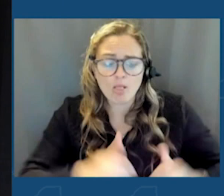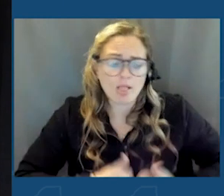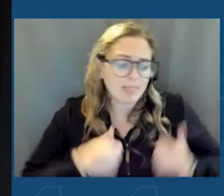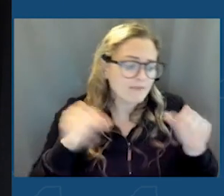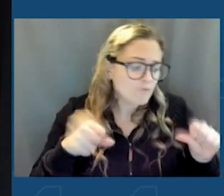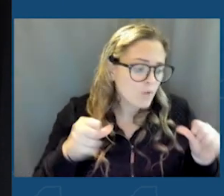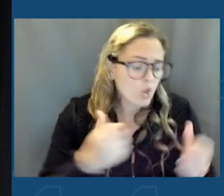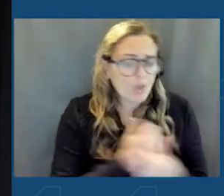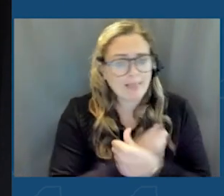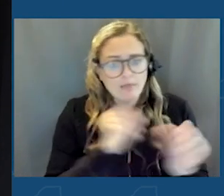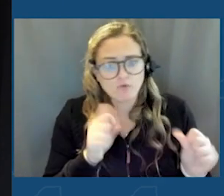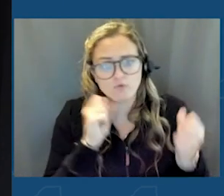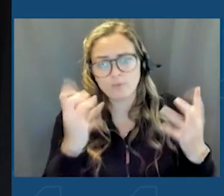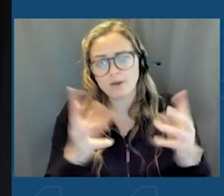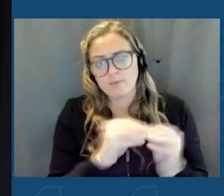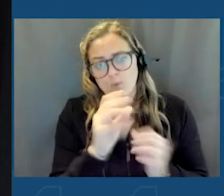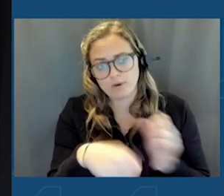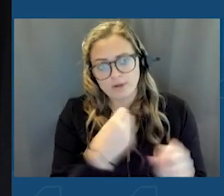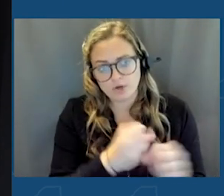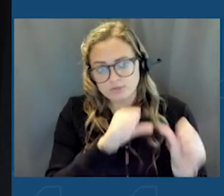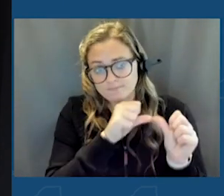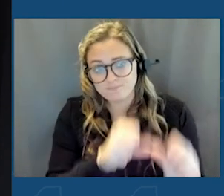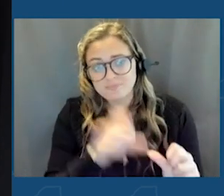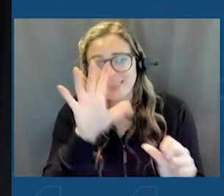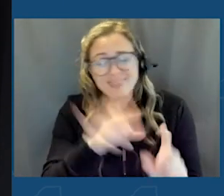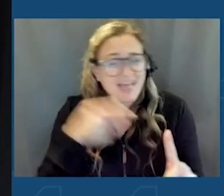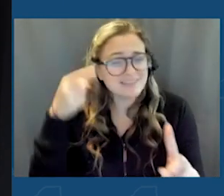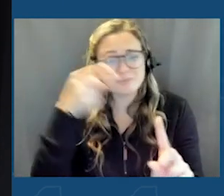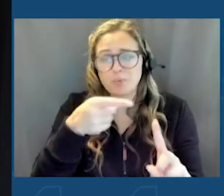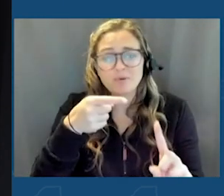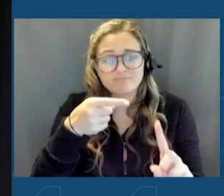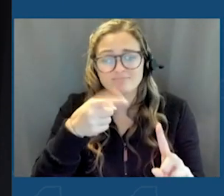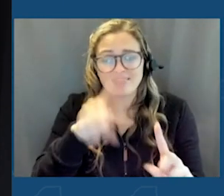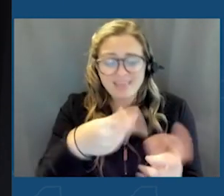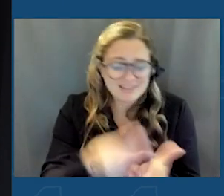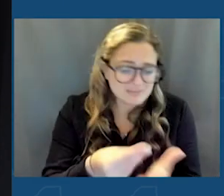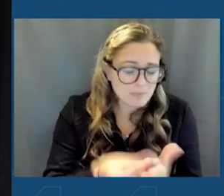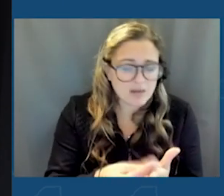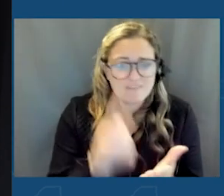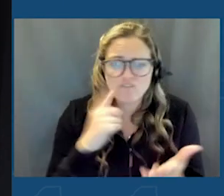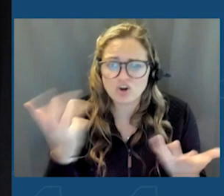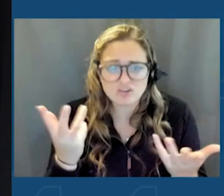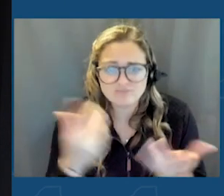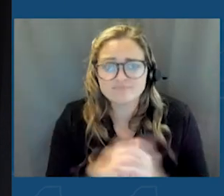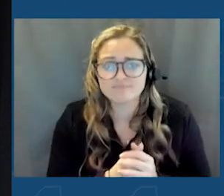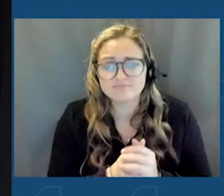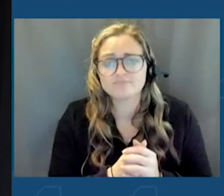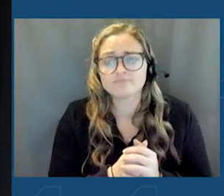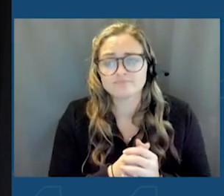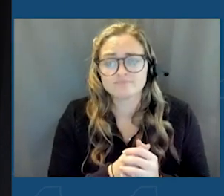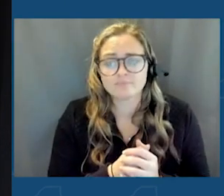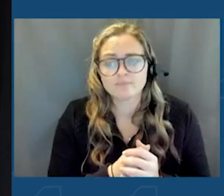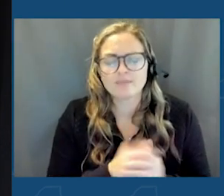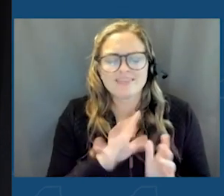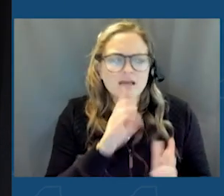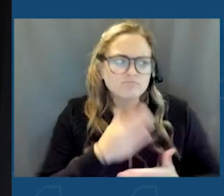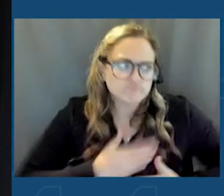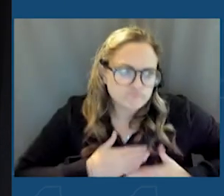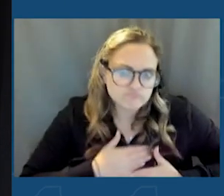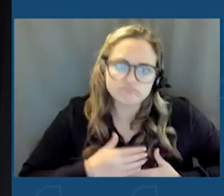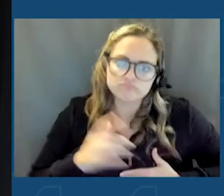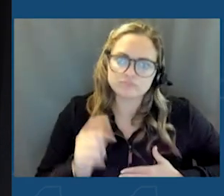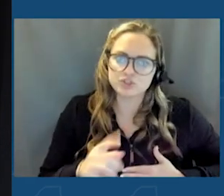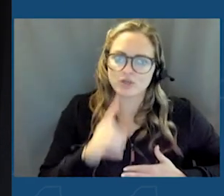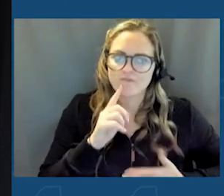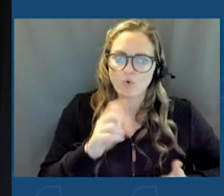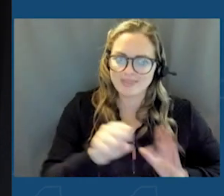lovable for years to come. That's what this funding means to us. And that's why we're so appreciative for the